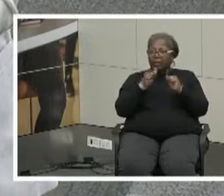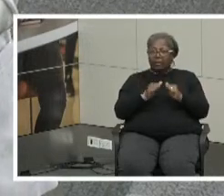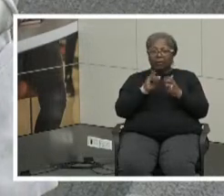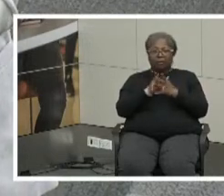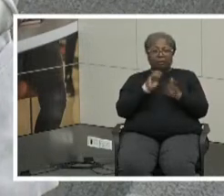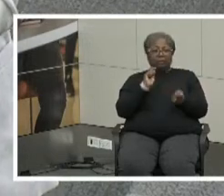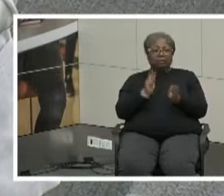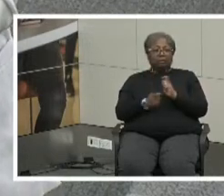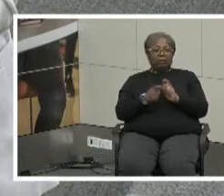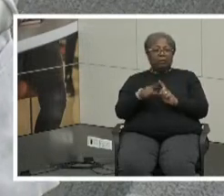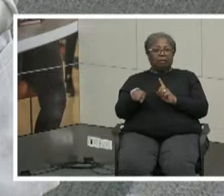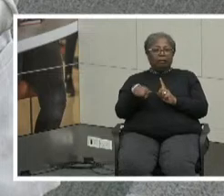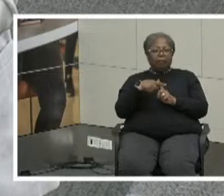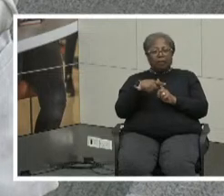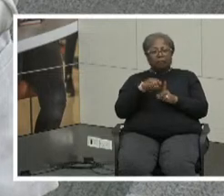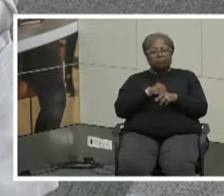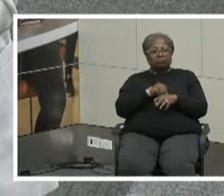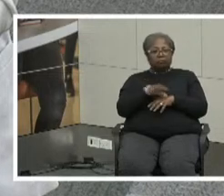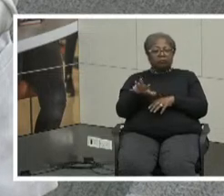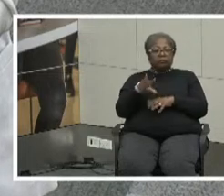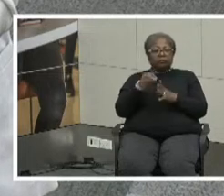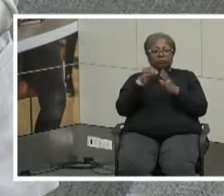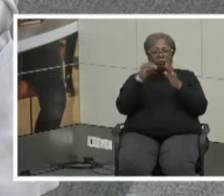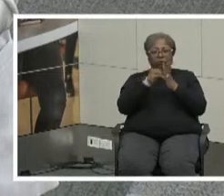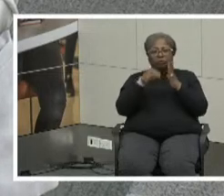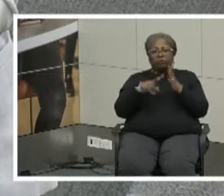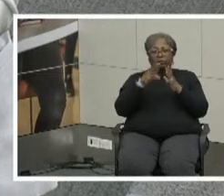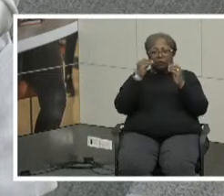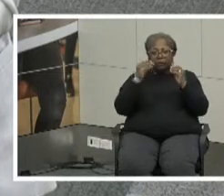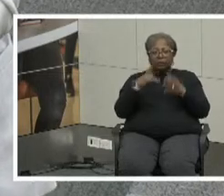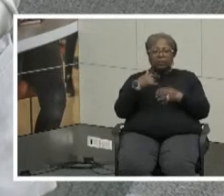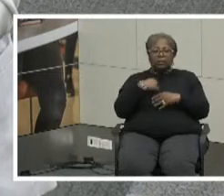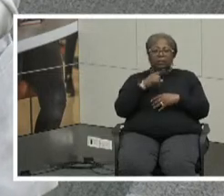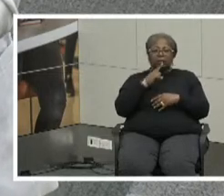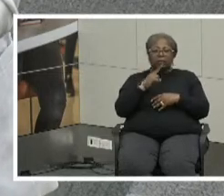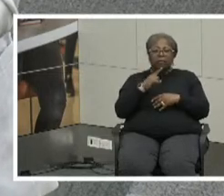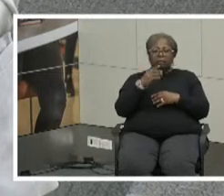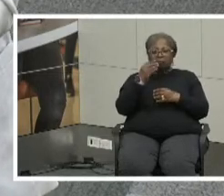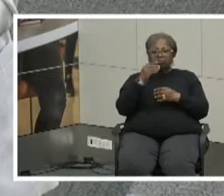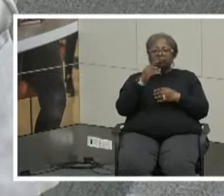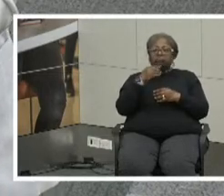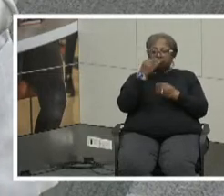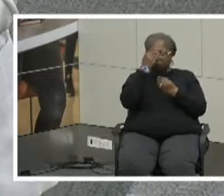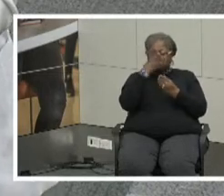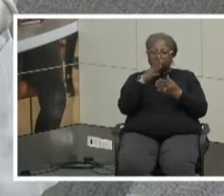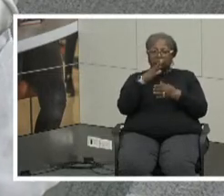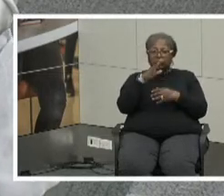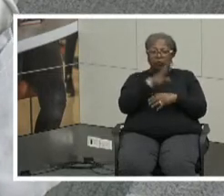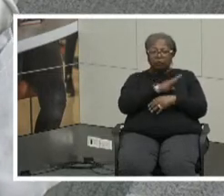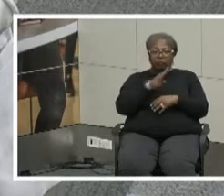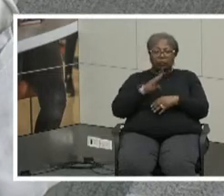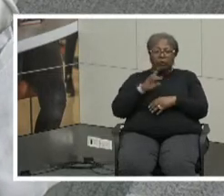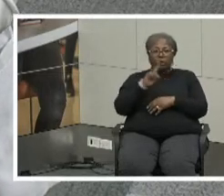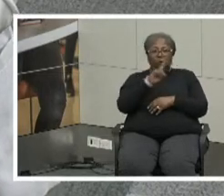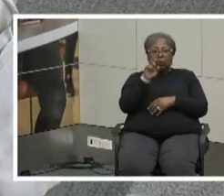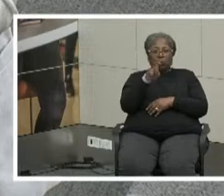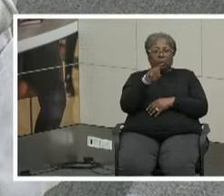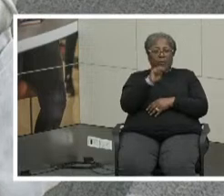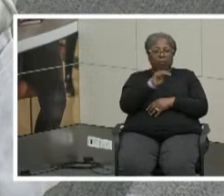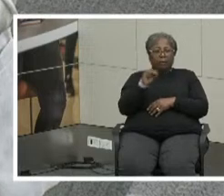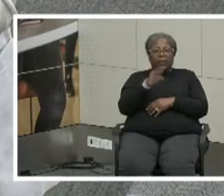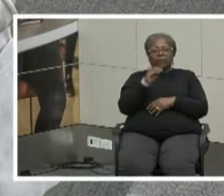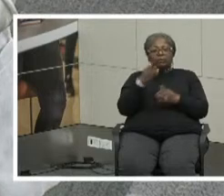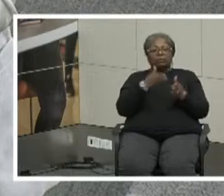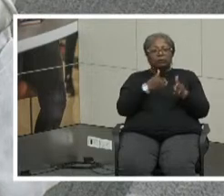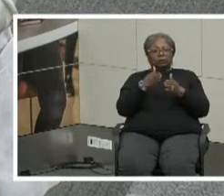changes positively impact our students and teachers I am imploring this board to question Mike miles and his